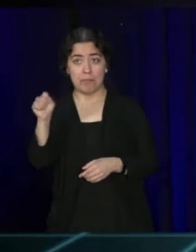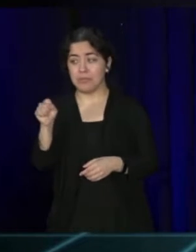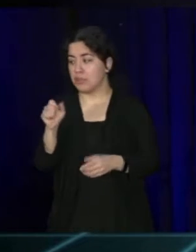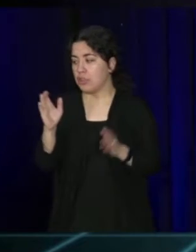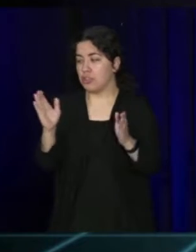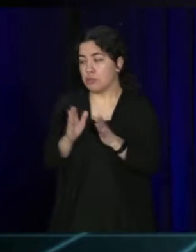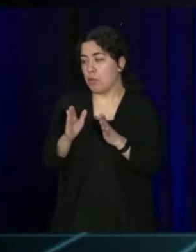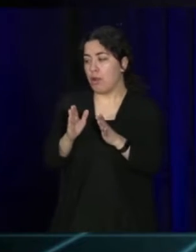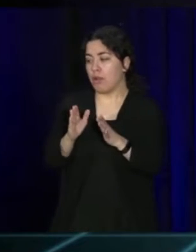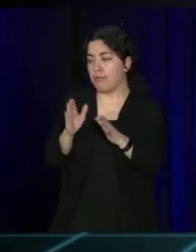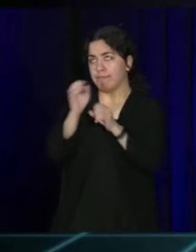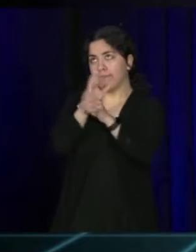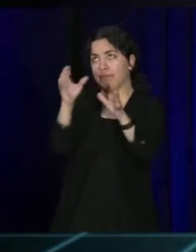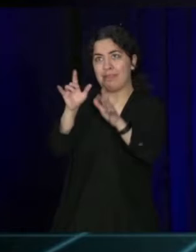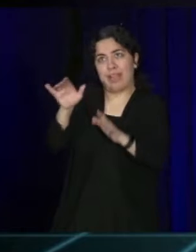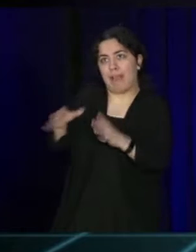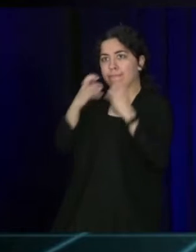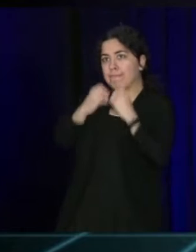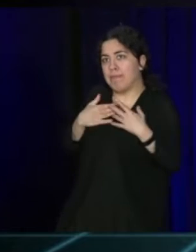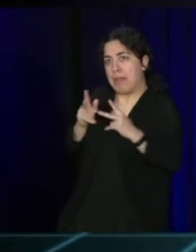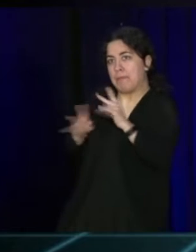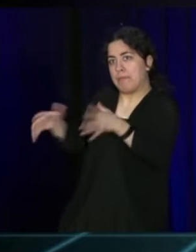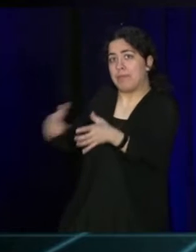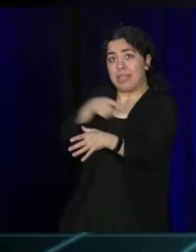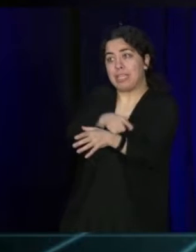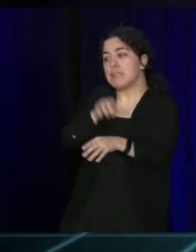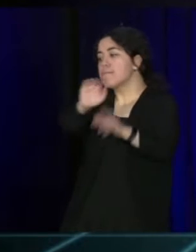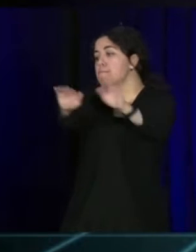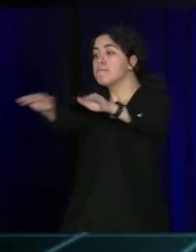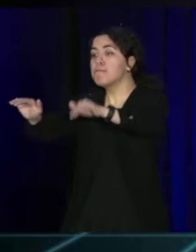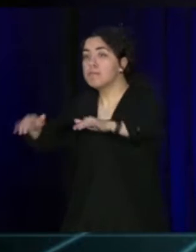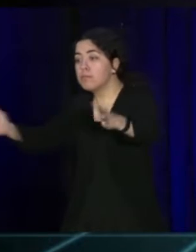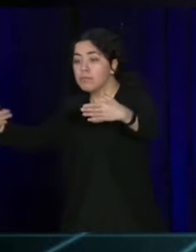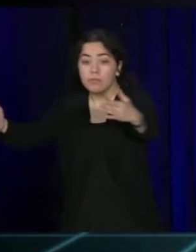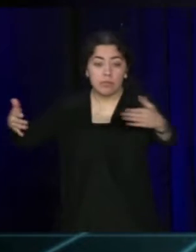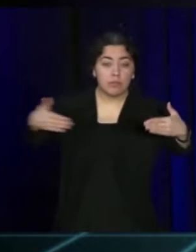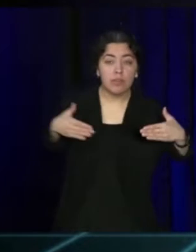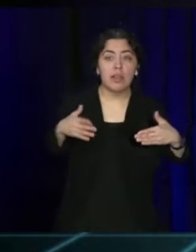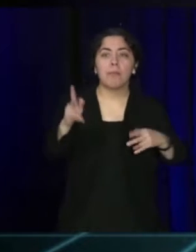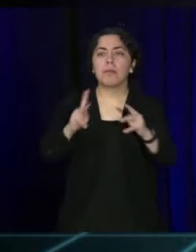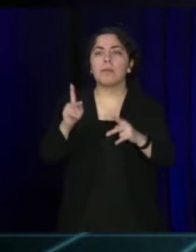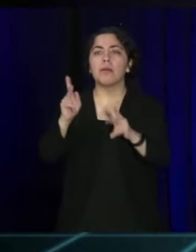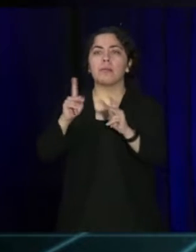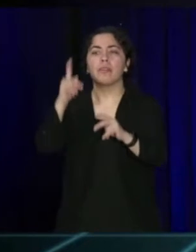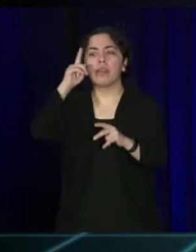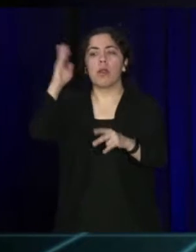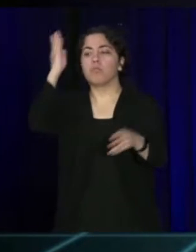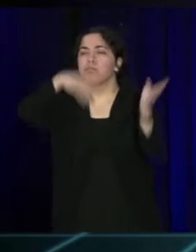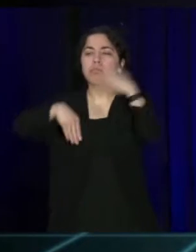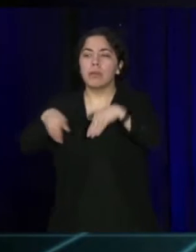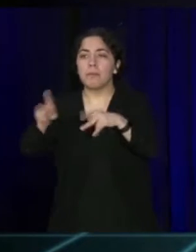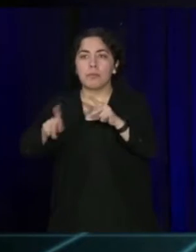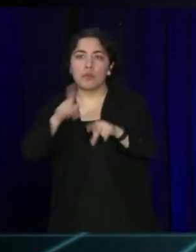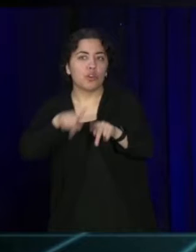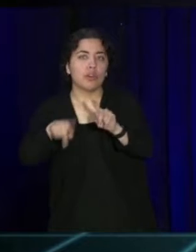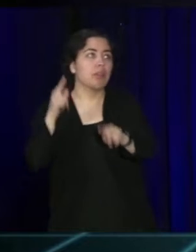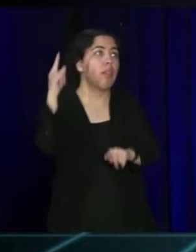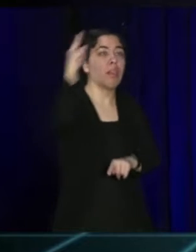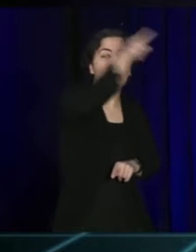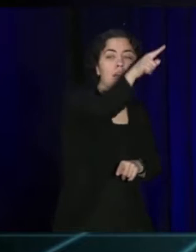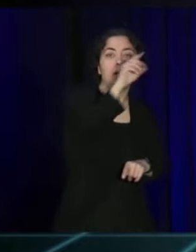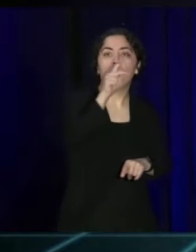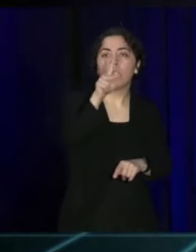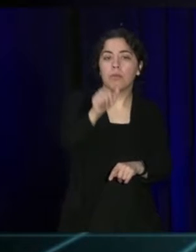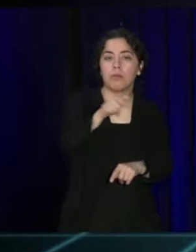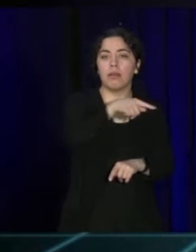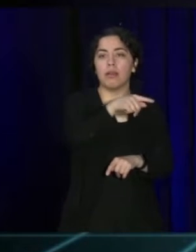are. But that's where he recruited from. And he found folks you would be overlooked, because folks who couldn't make it to Oklahoma or Alabama were able to play in Miami.